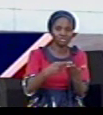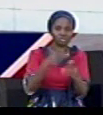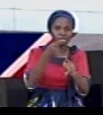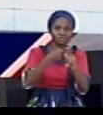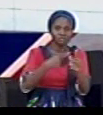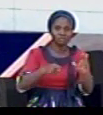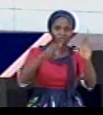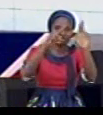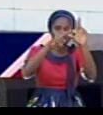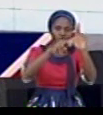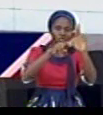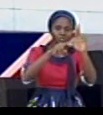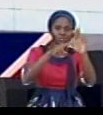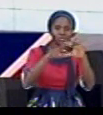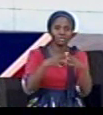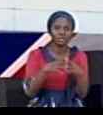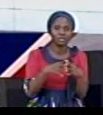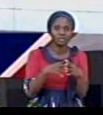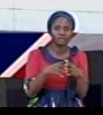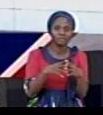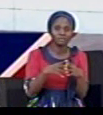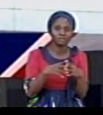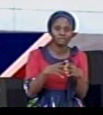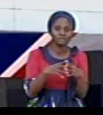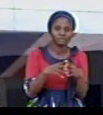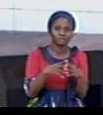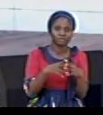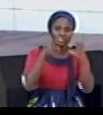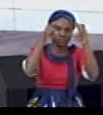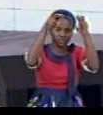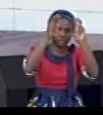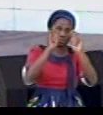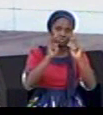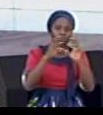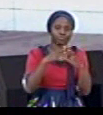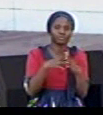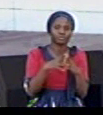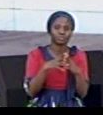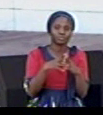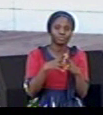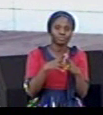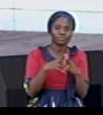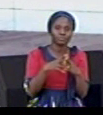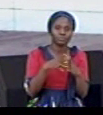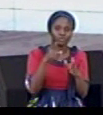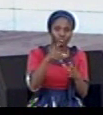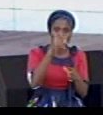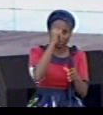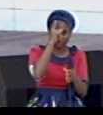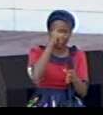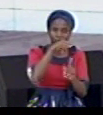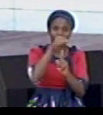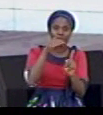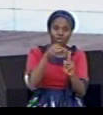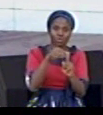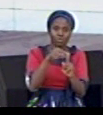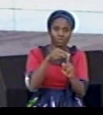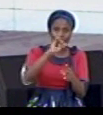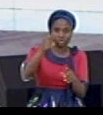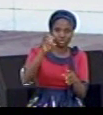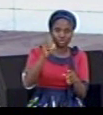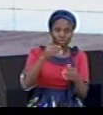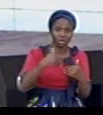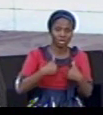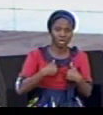from the throne. You understand, when Job had the problem, his